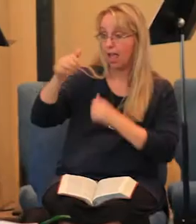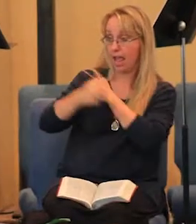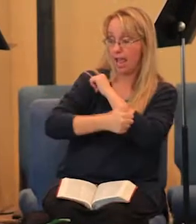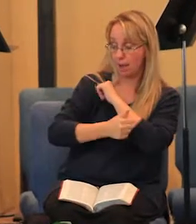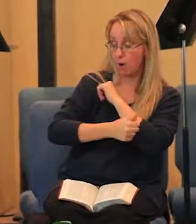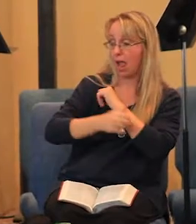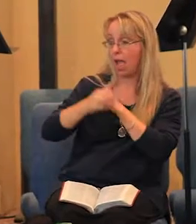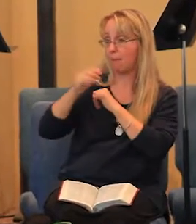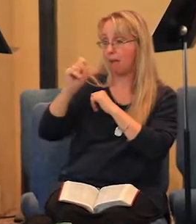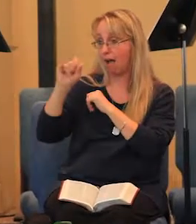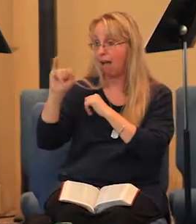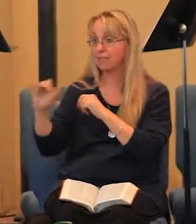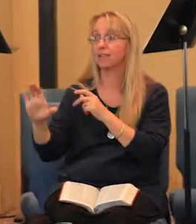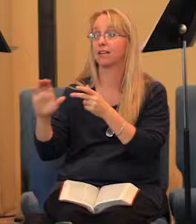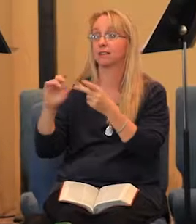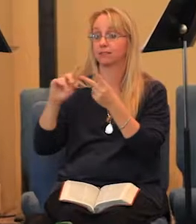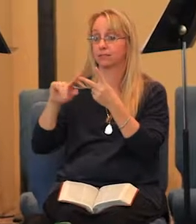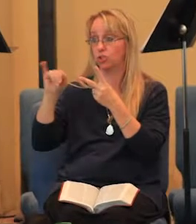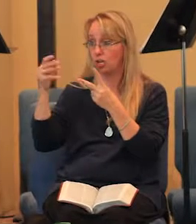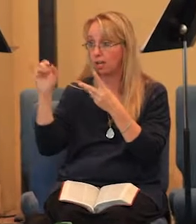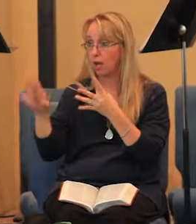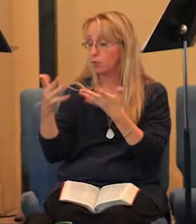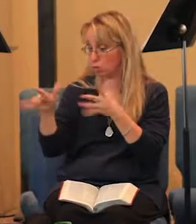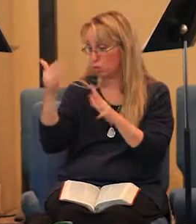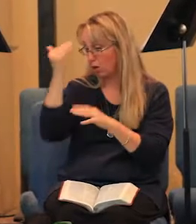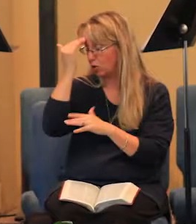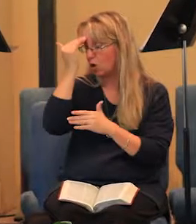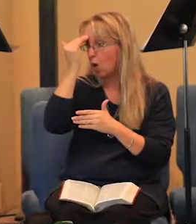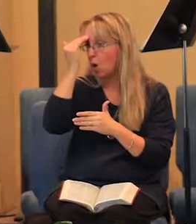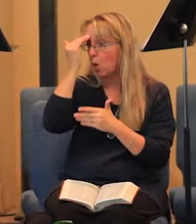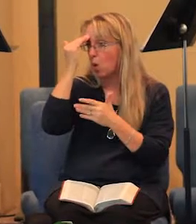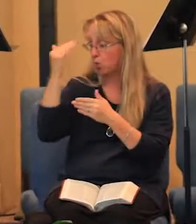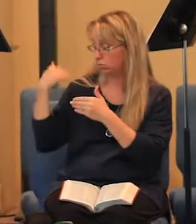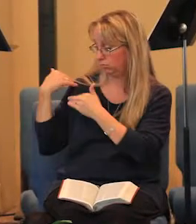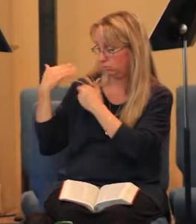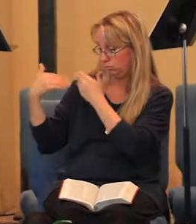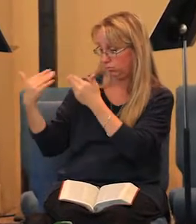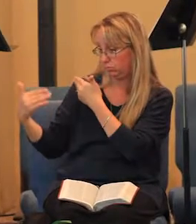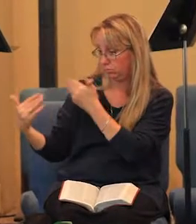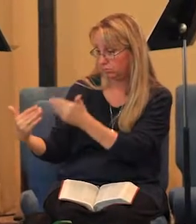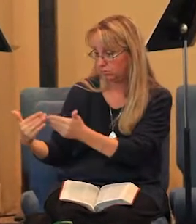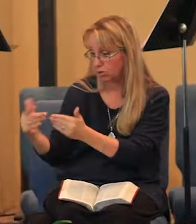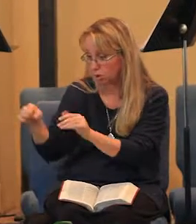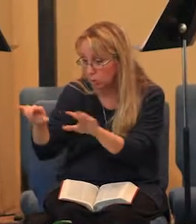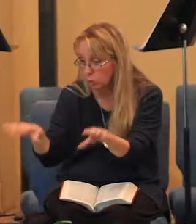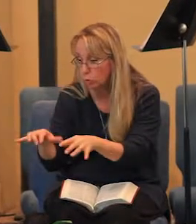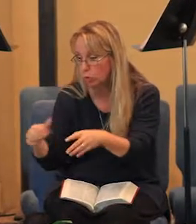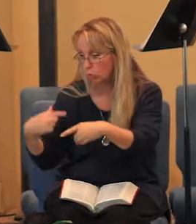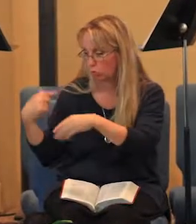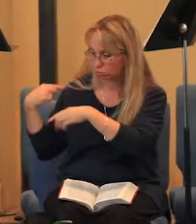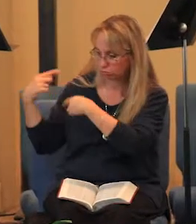Jacob, that which you know already, that which you do,